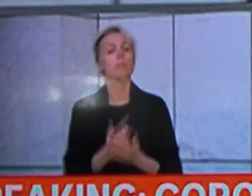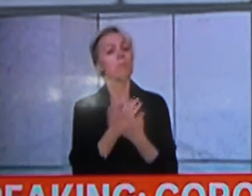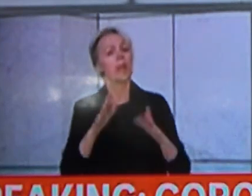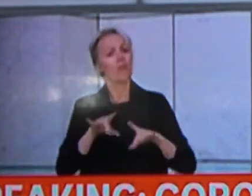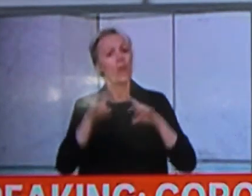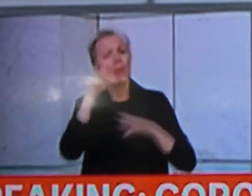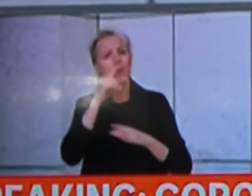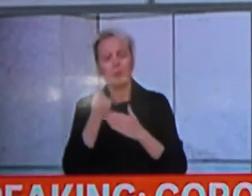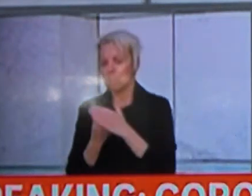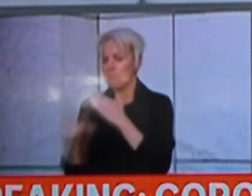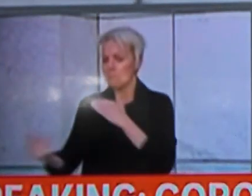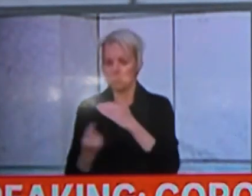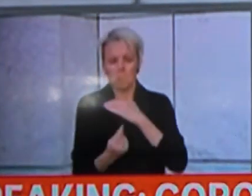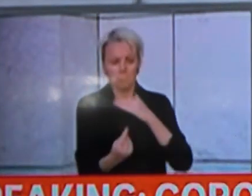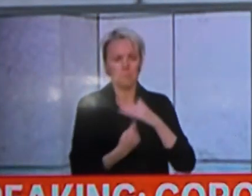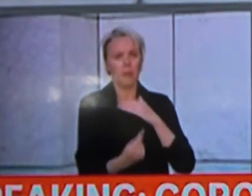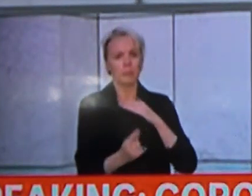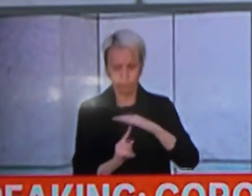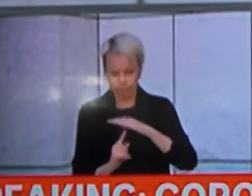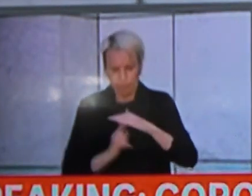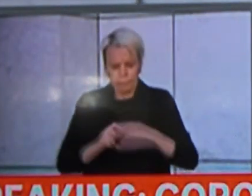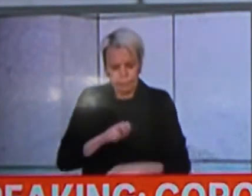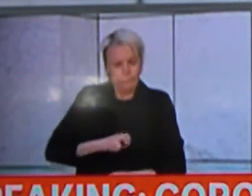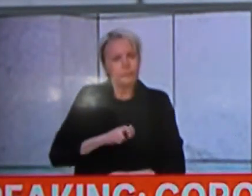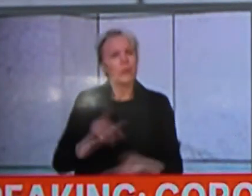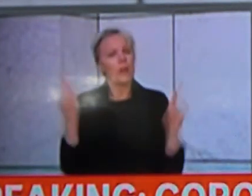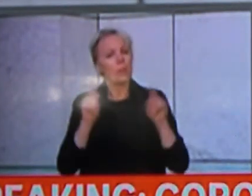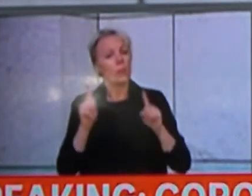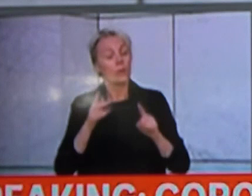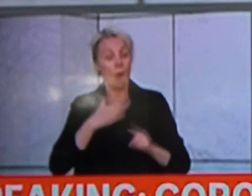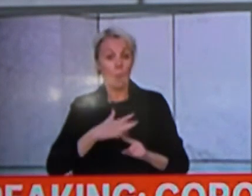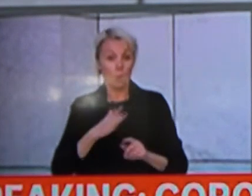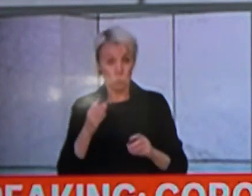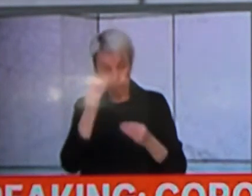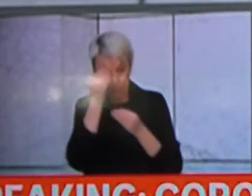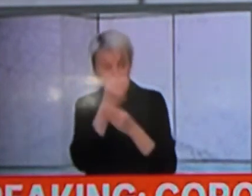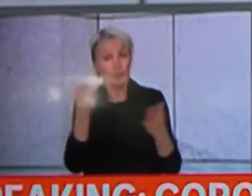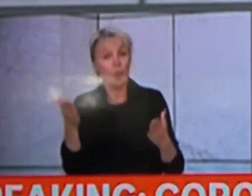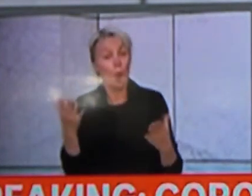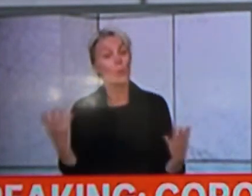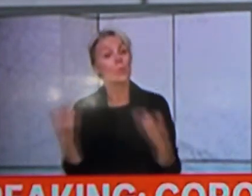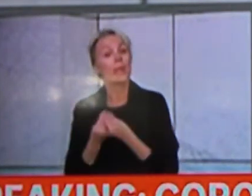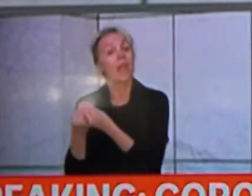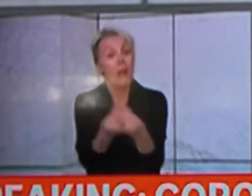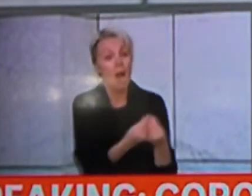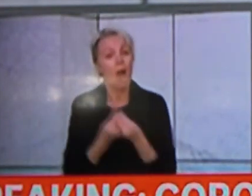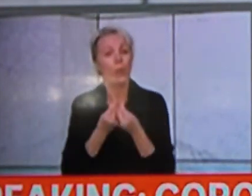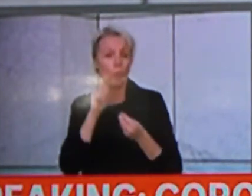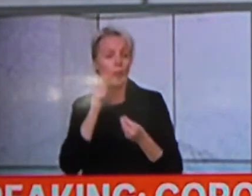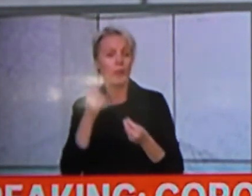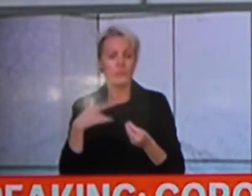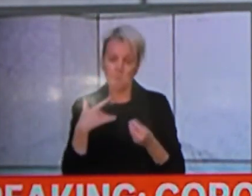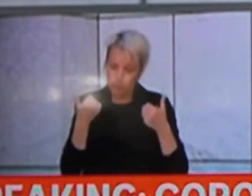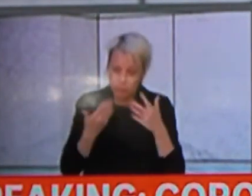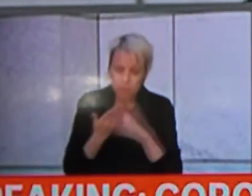their distance from each other, I want to assure all Australians of this, that together we will get through this. We